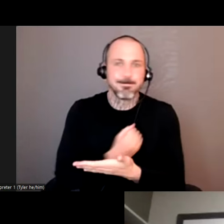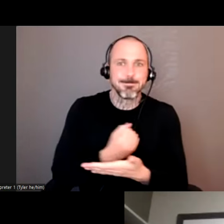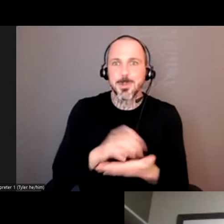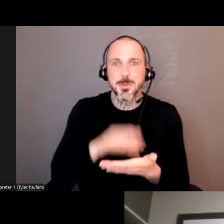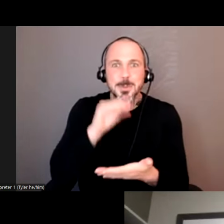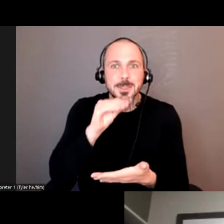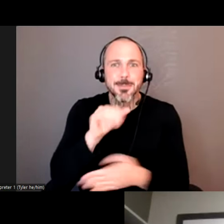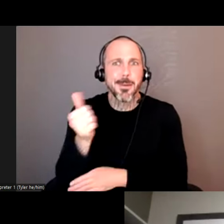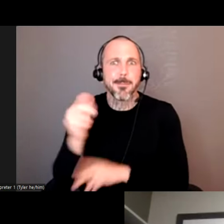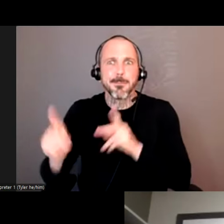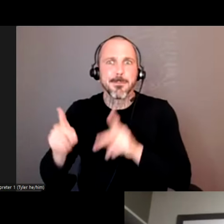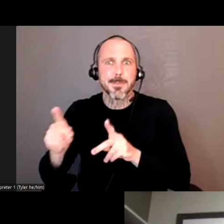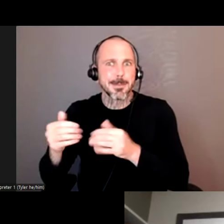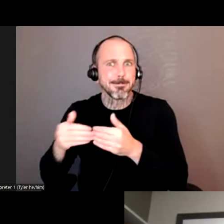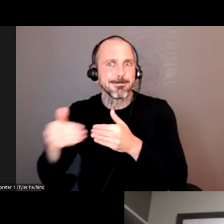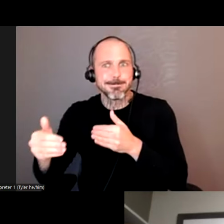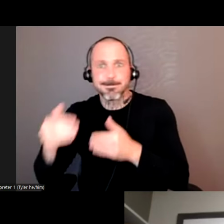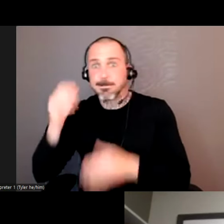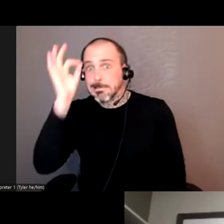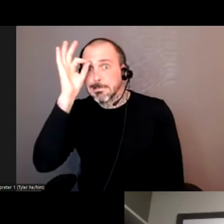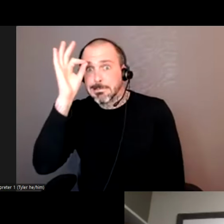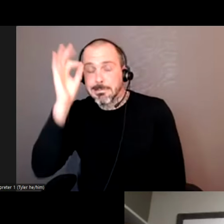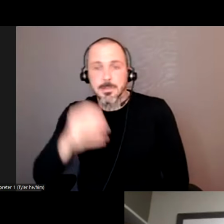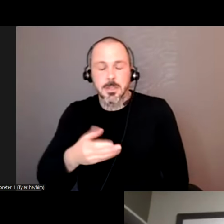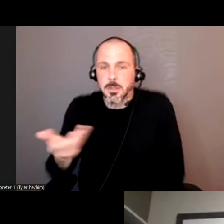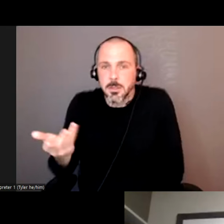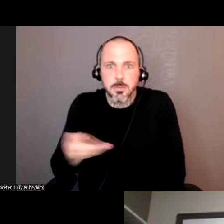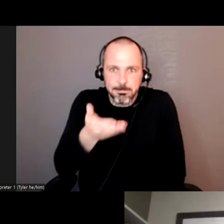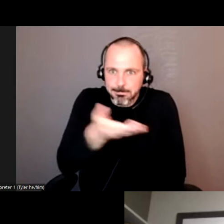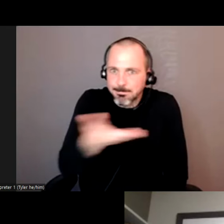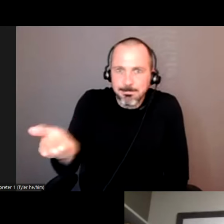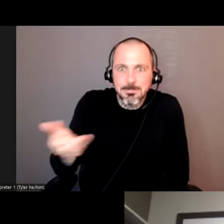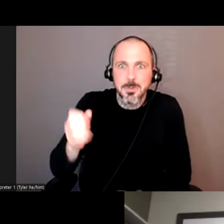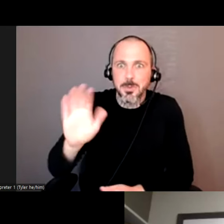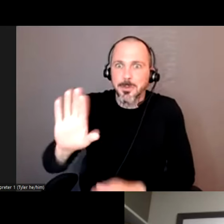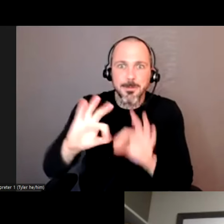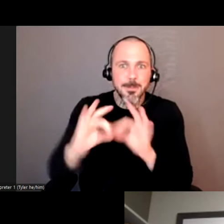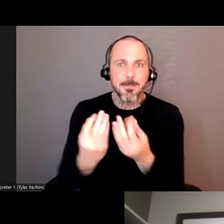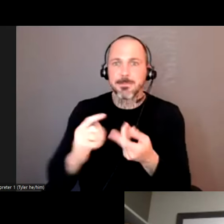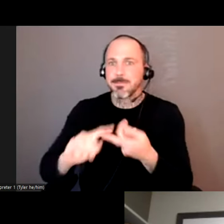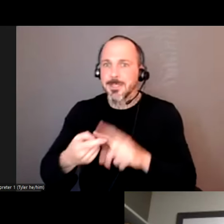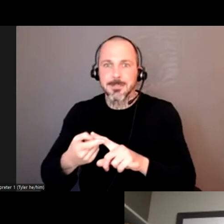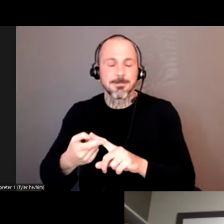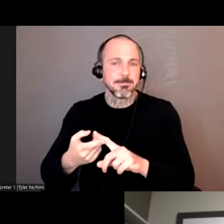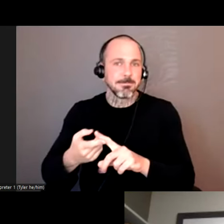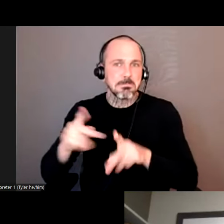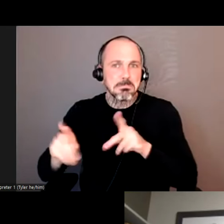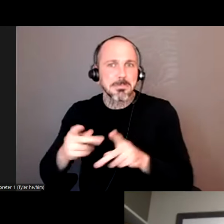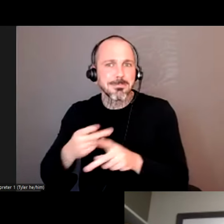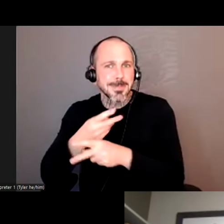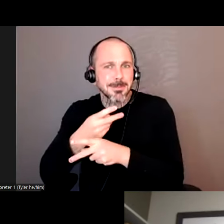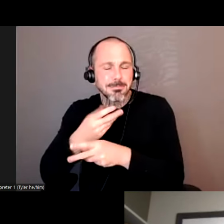people to, you know, whatever information they've retained from today, to try to share that information with family members, loved ones, anyone they think may